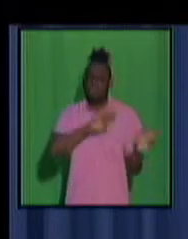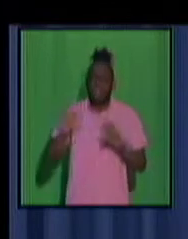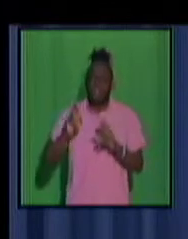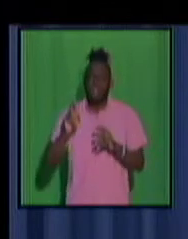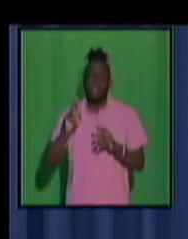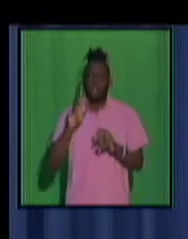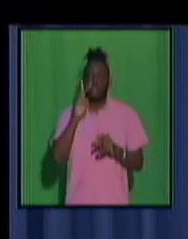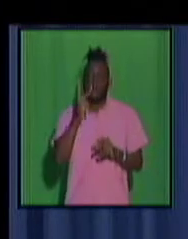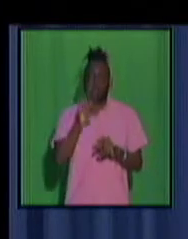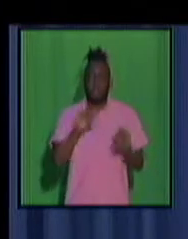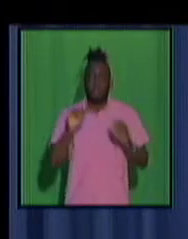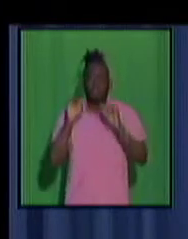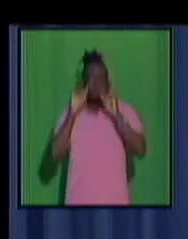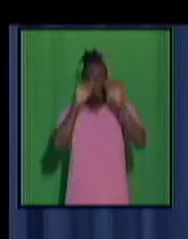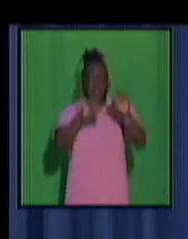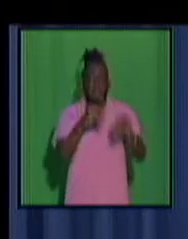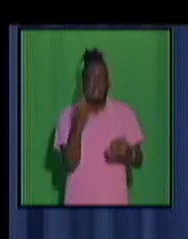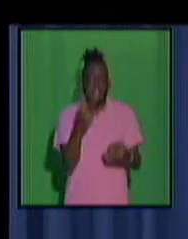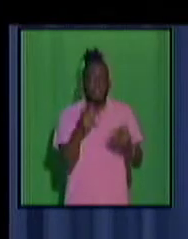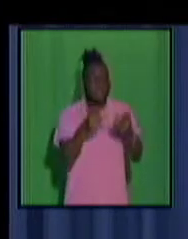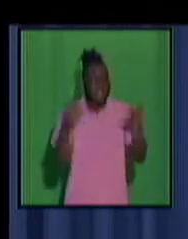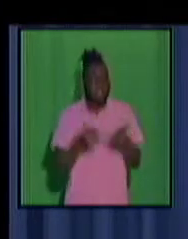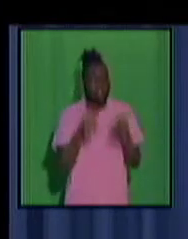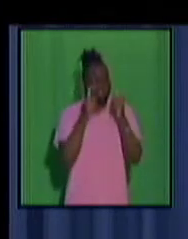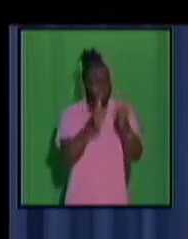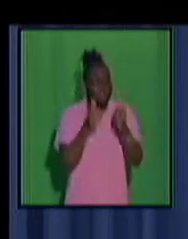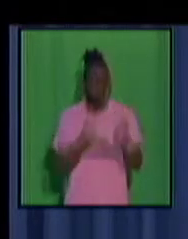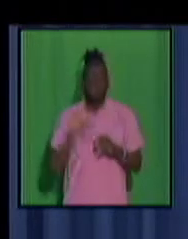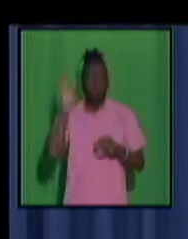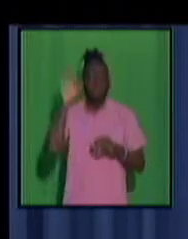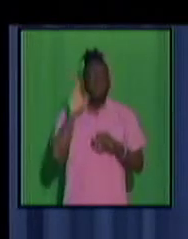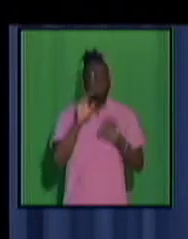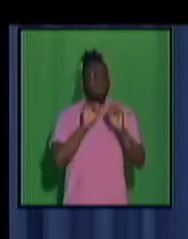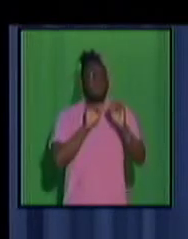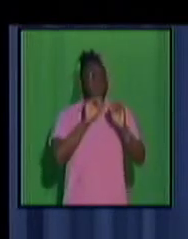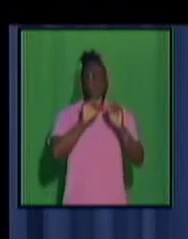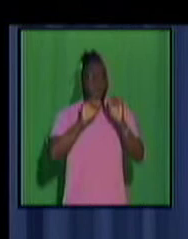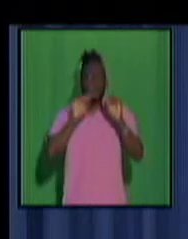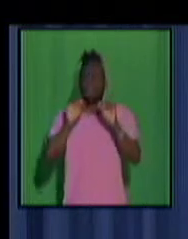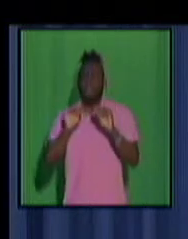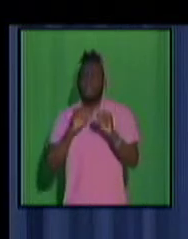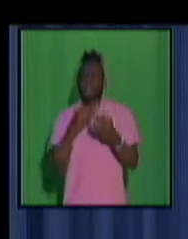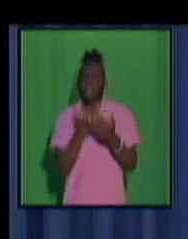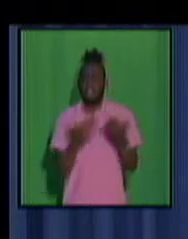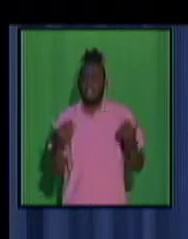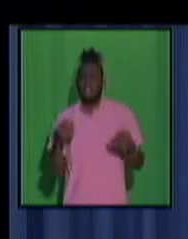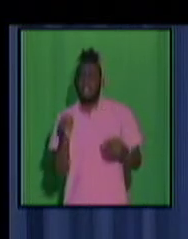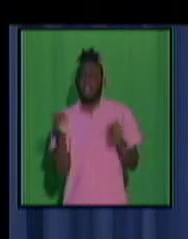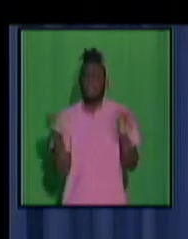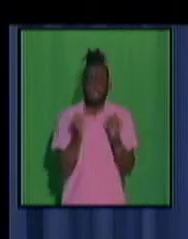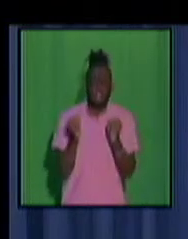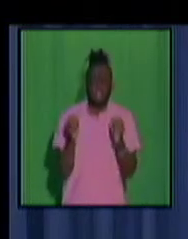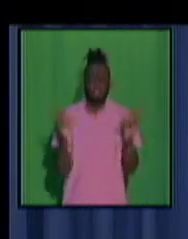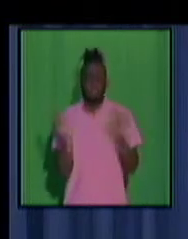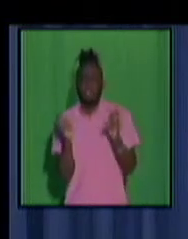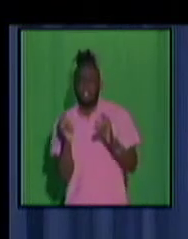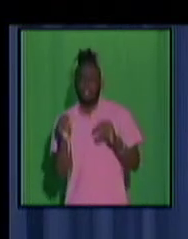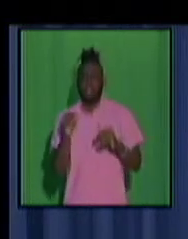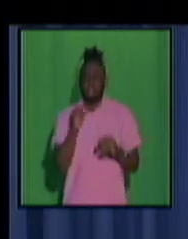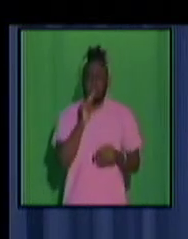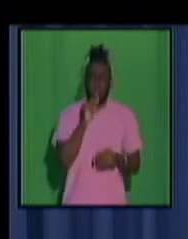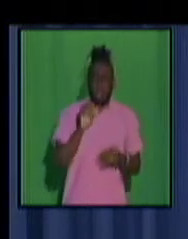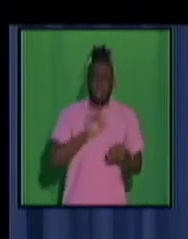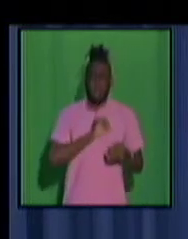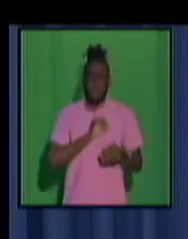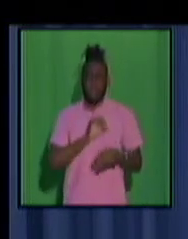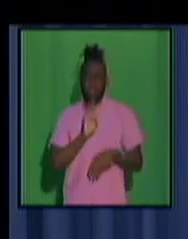any accommodation that you can get anywhere in Trinidad and Tobago. This is very good. It's because it allows us to manage this without